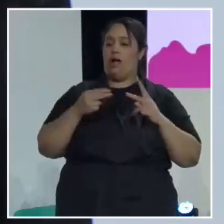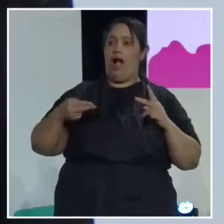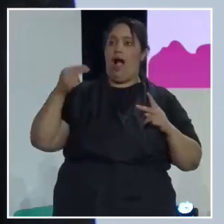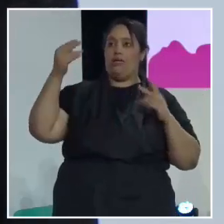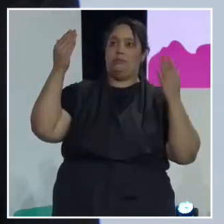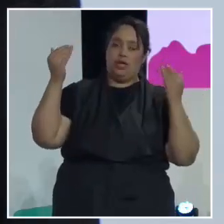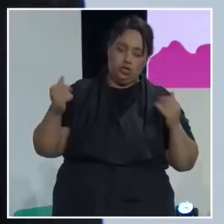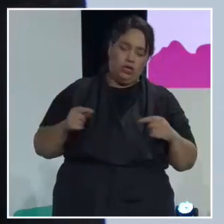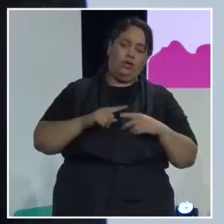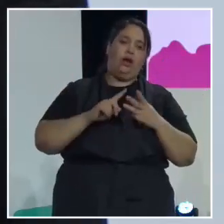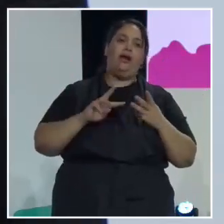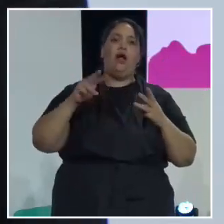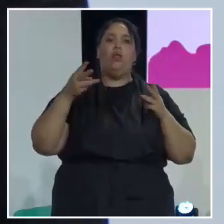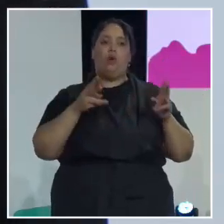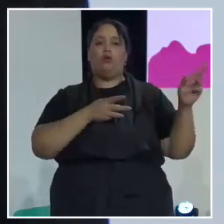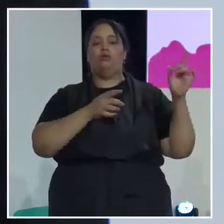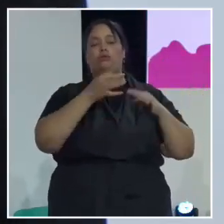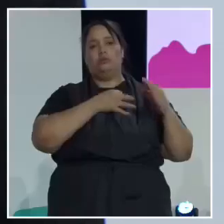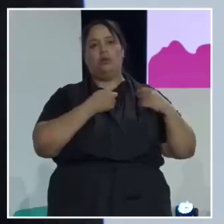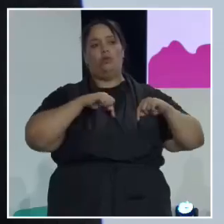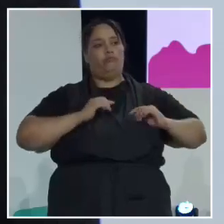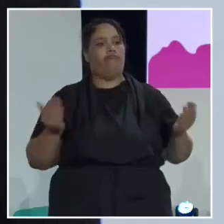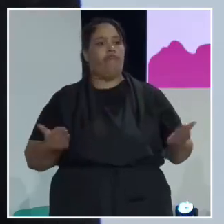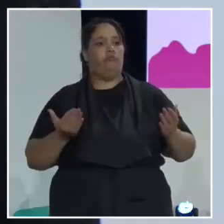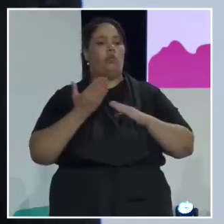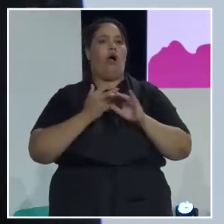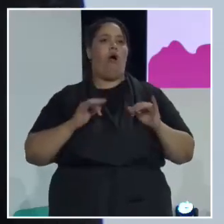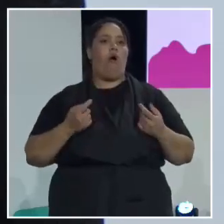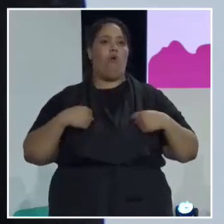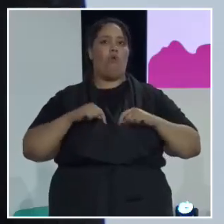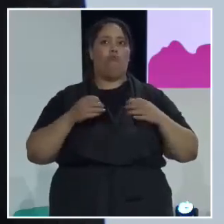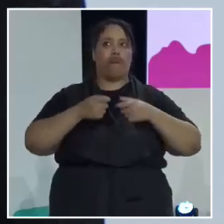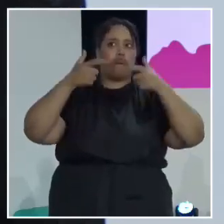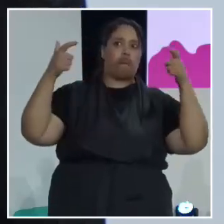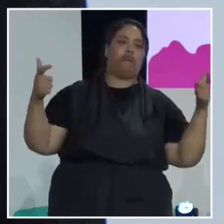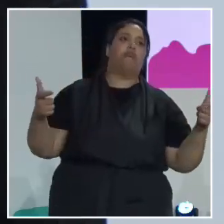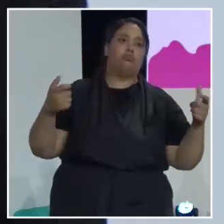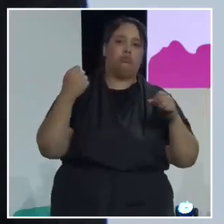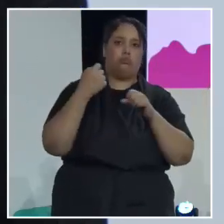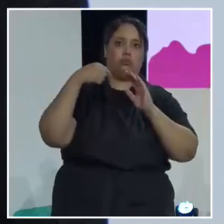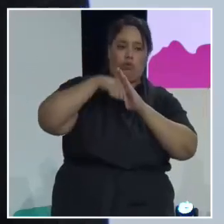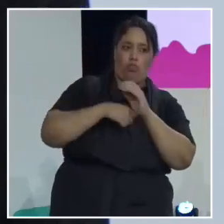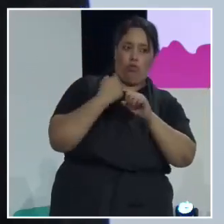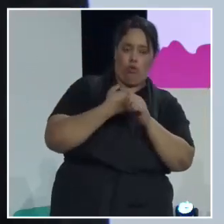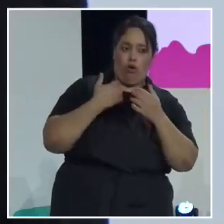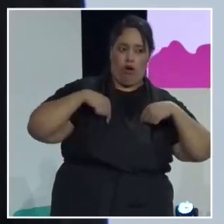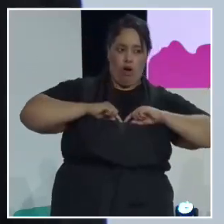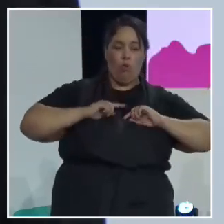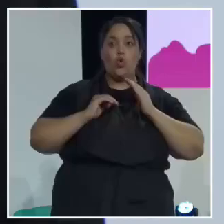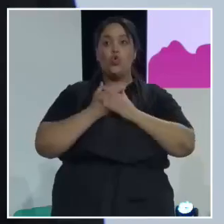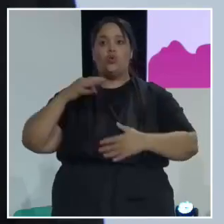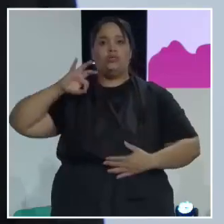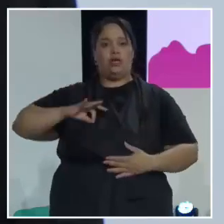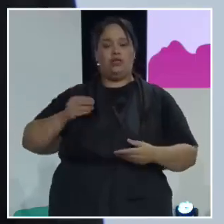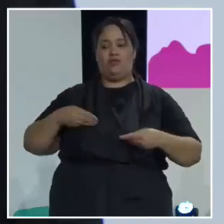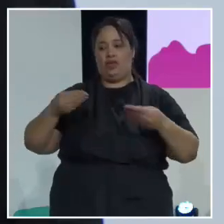also in a different manner, you encouraged us to work on how we can scale up, treat debt, bring new incentive for domestic revenue